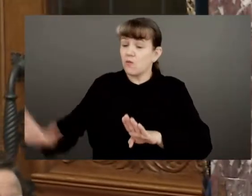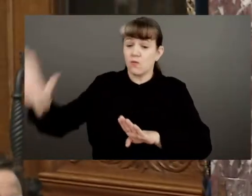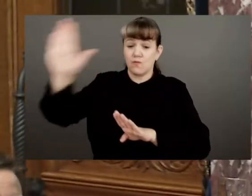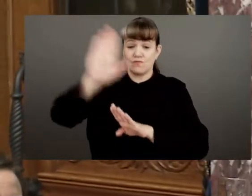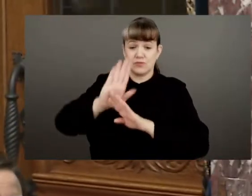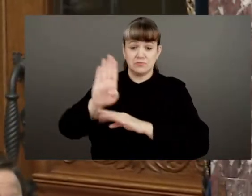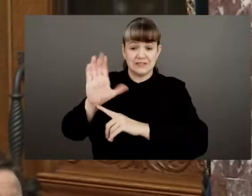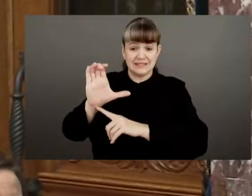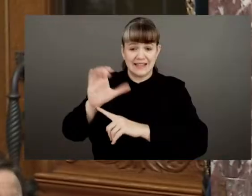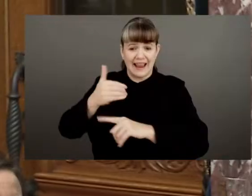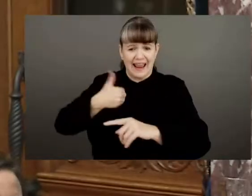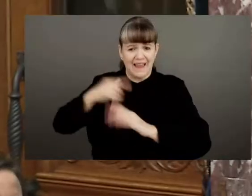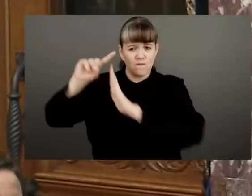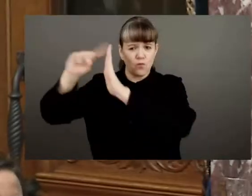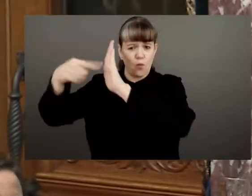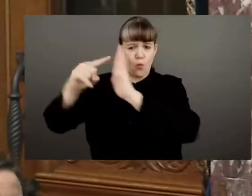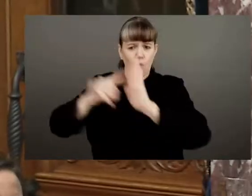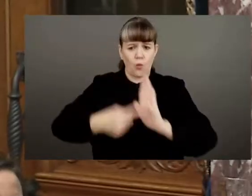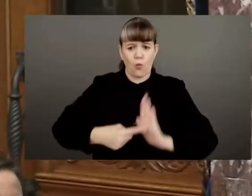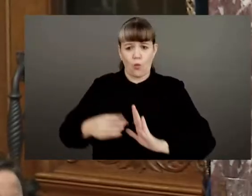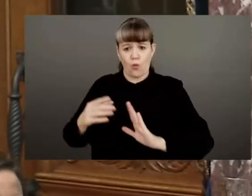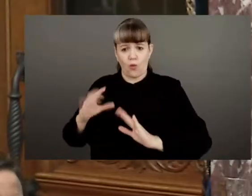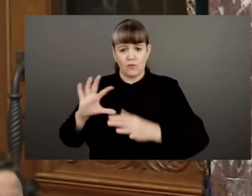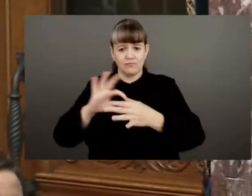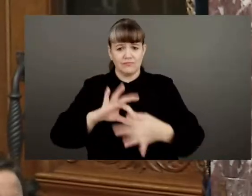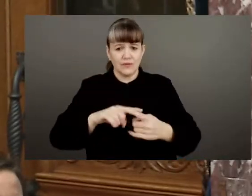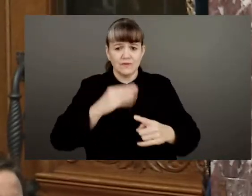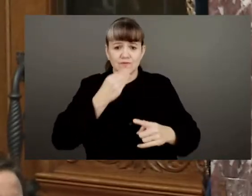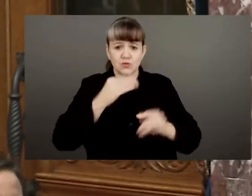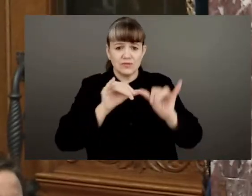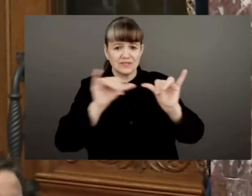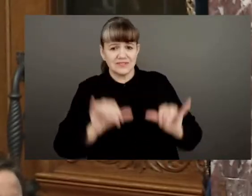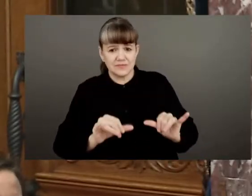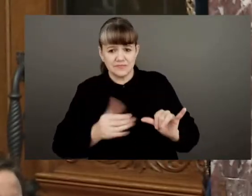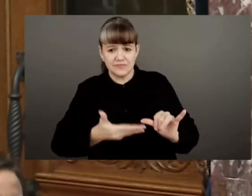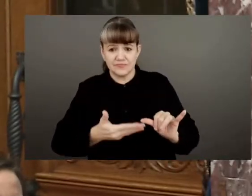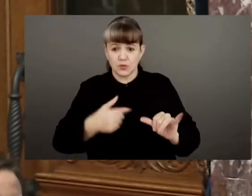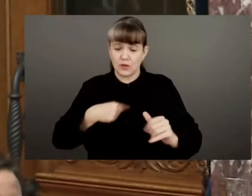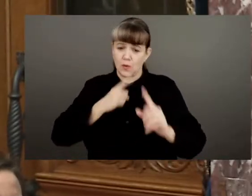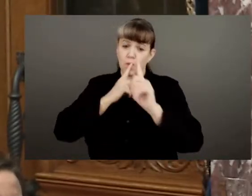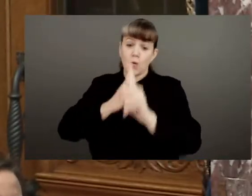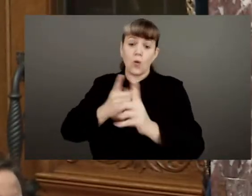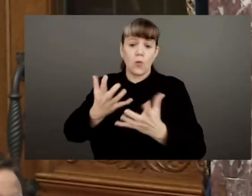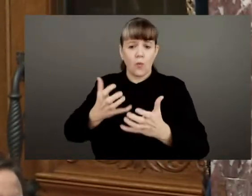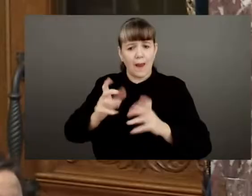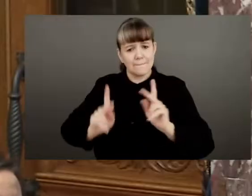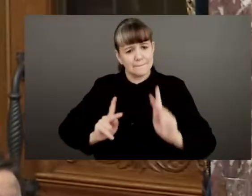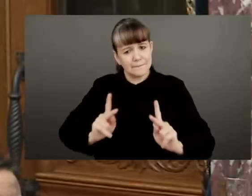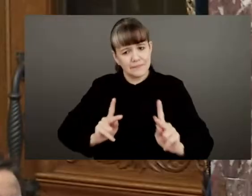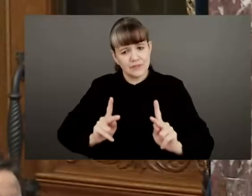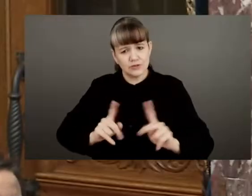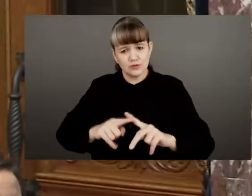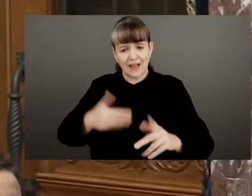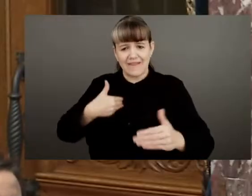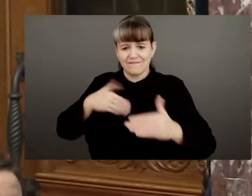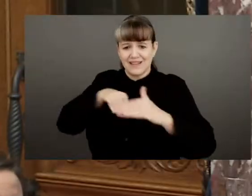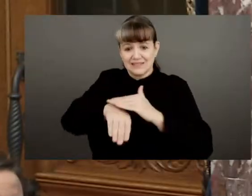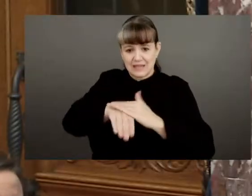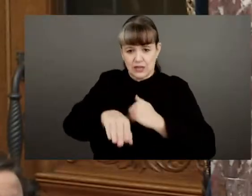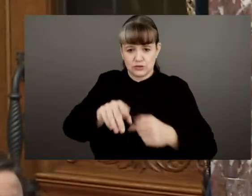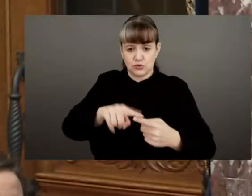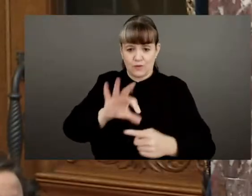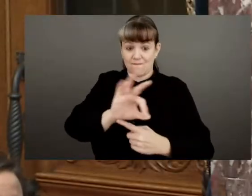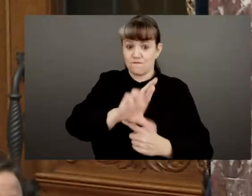and ensuring that communities across the province have access to fresh, local, high-quality food. Through climate